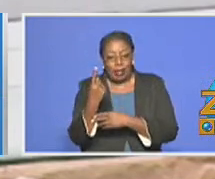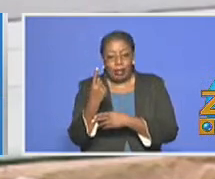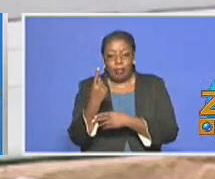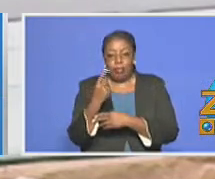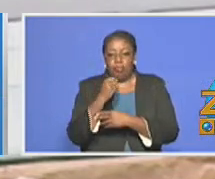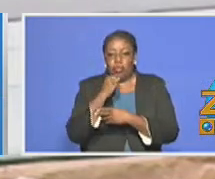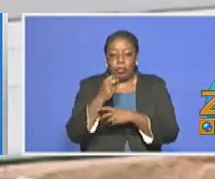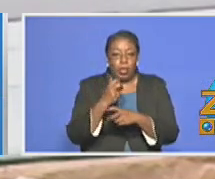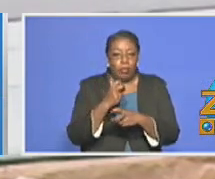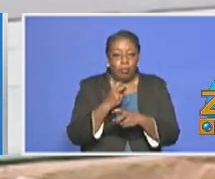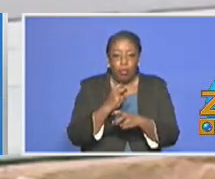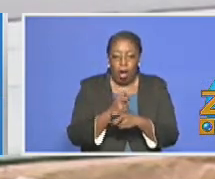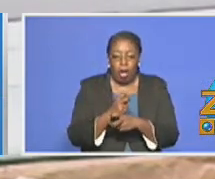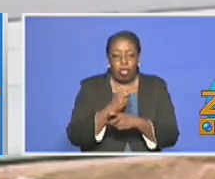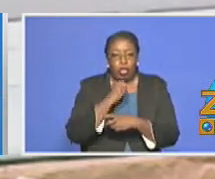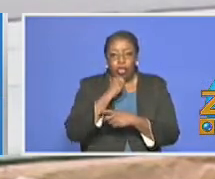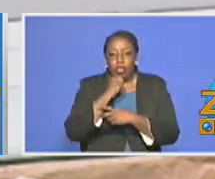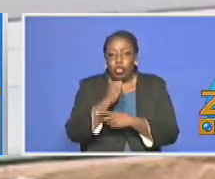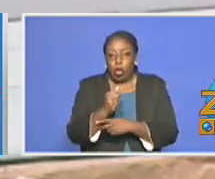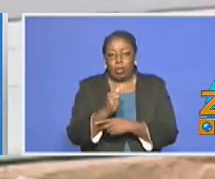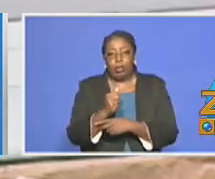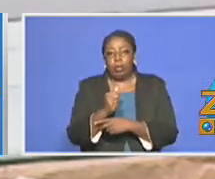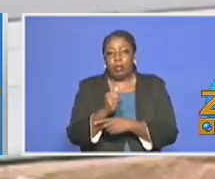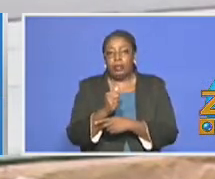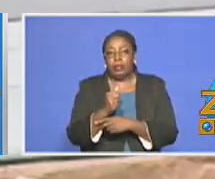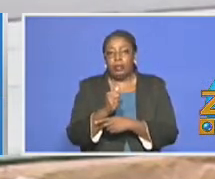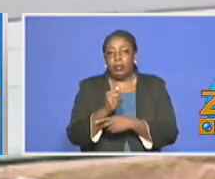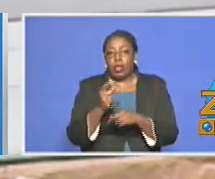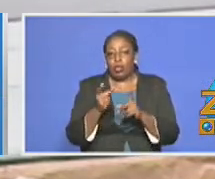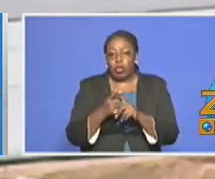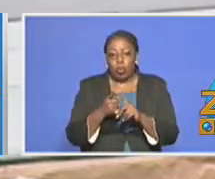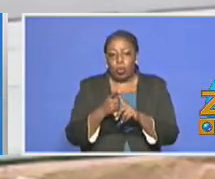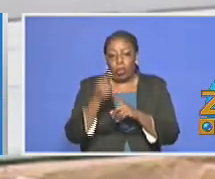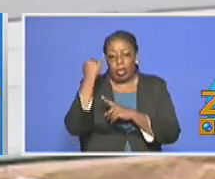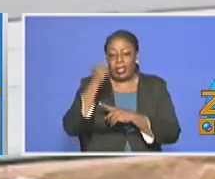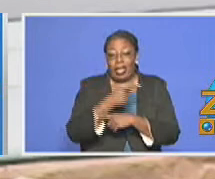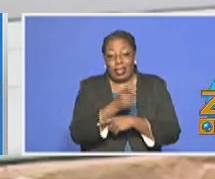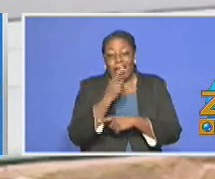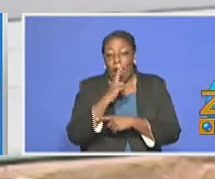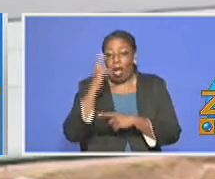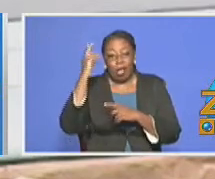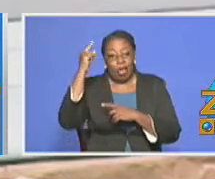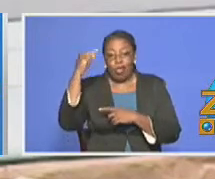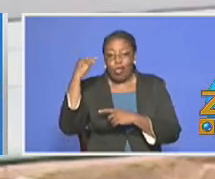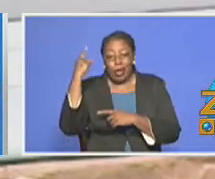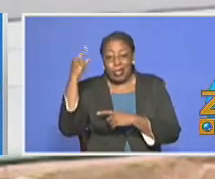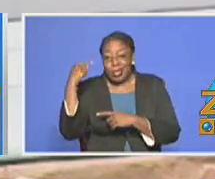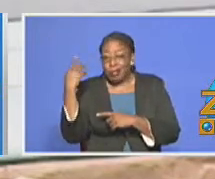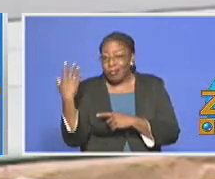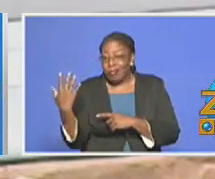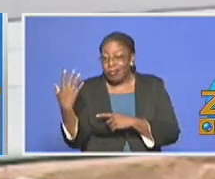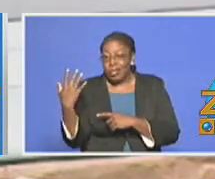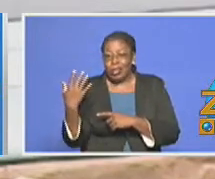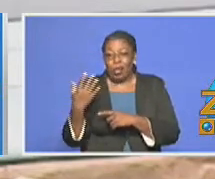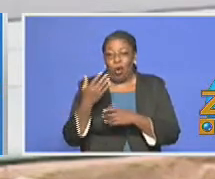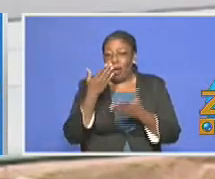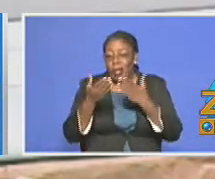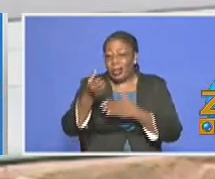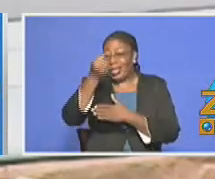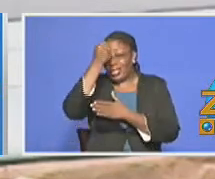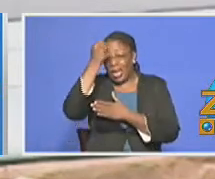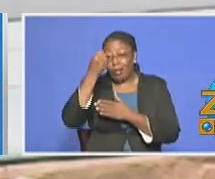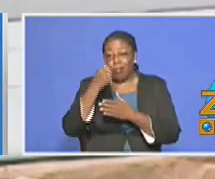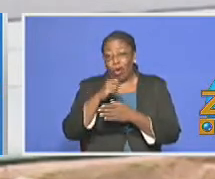dismissive, not to suggest that they're crazy or that they're dumb or that they're